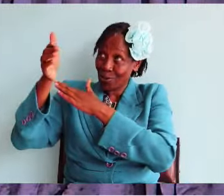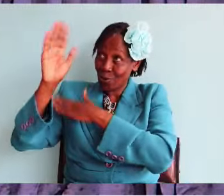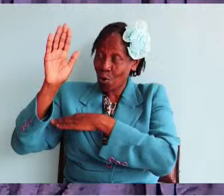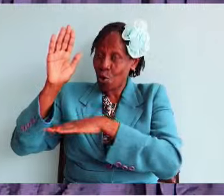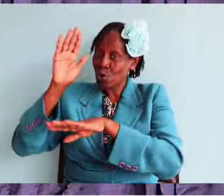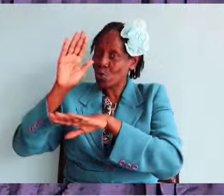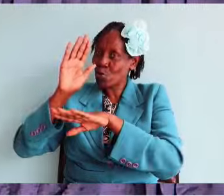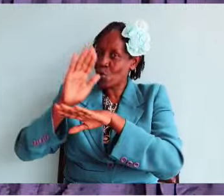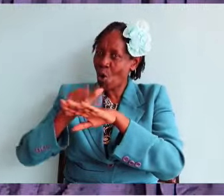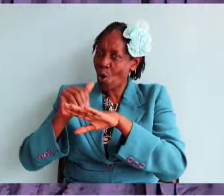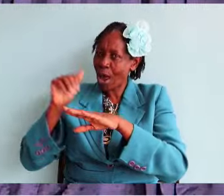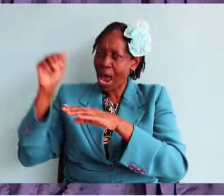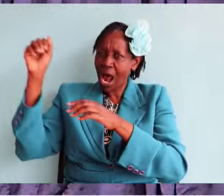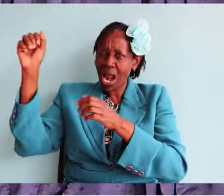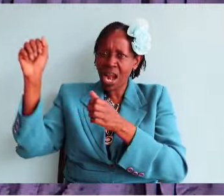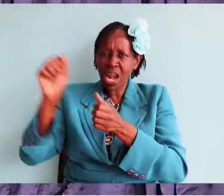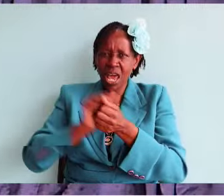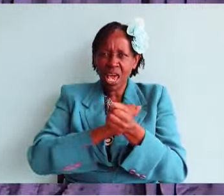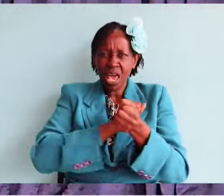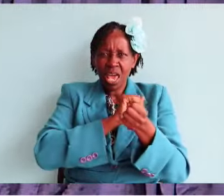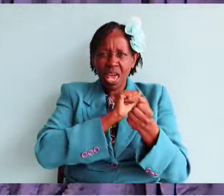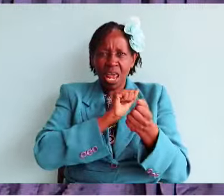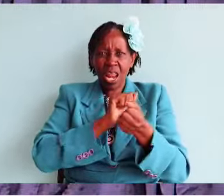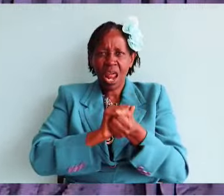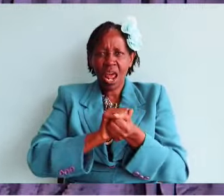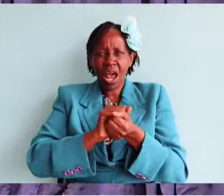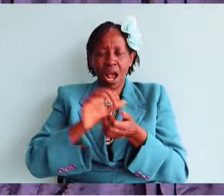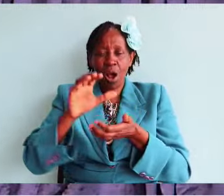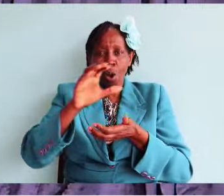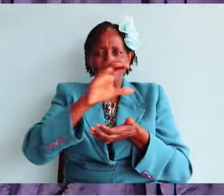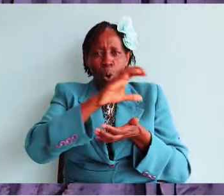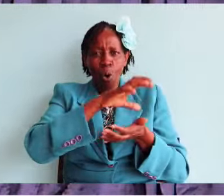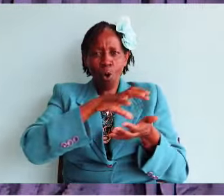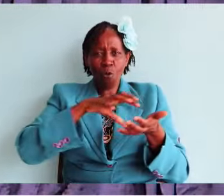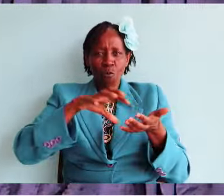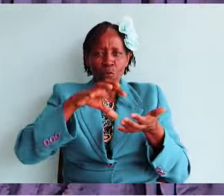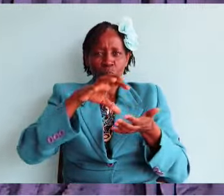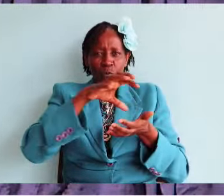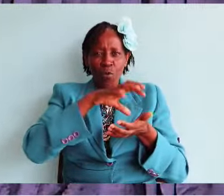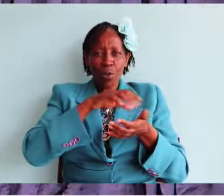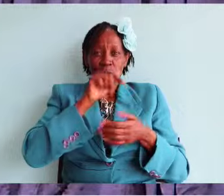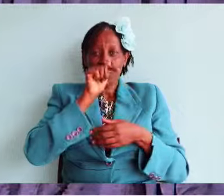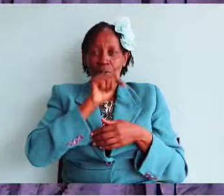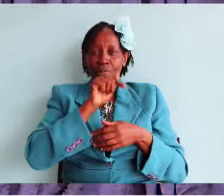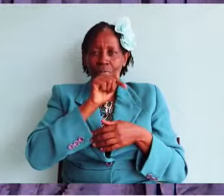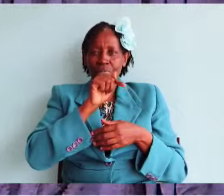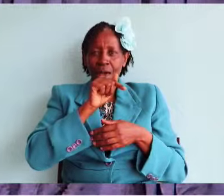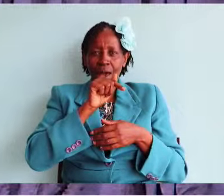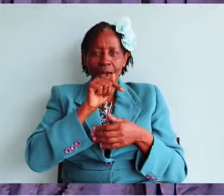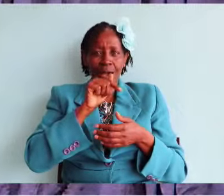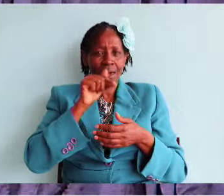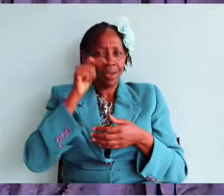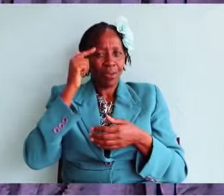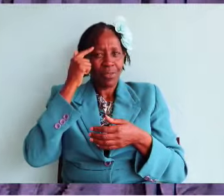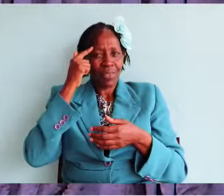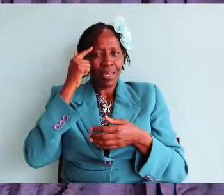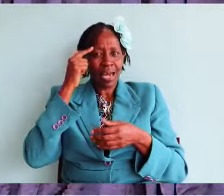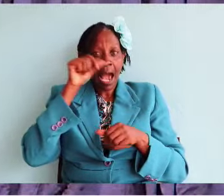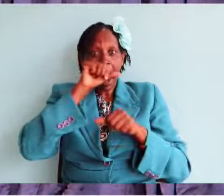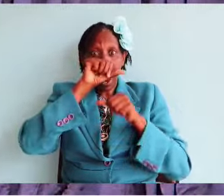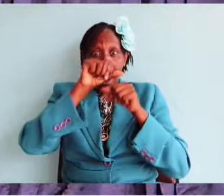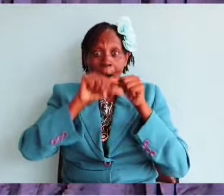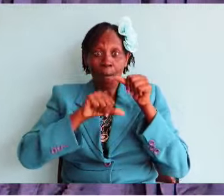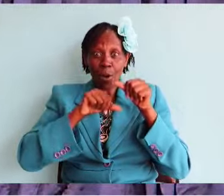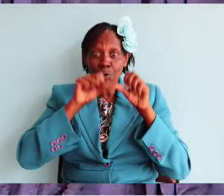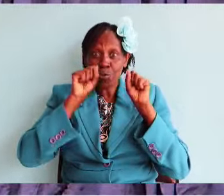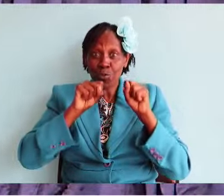down and confuse them. Whenever man will begin to think in a way that will attract the